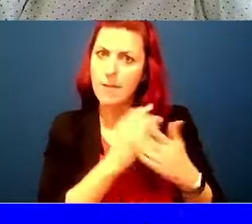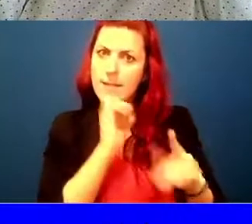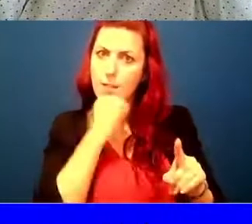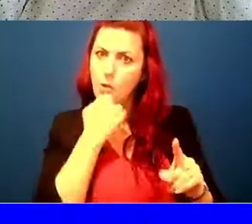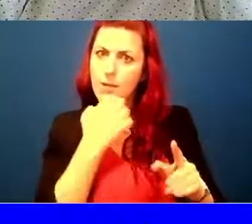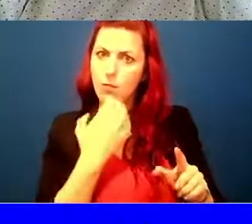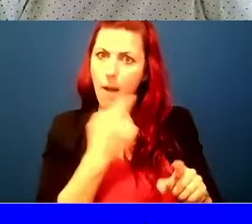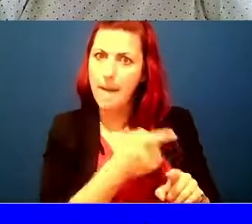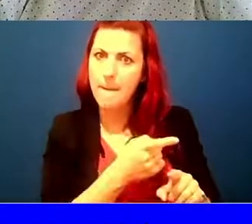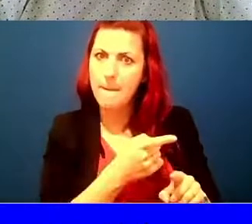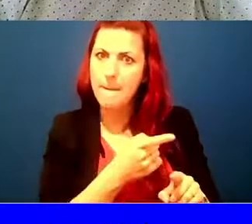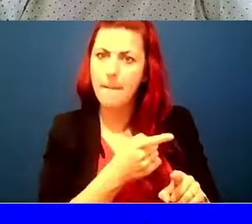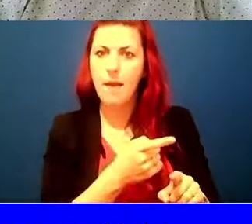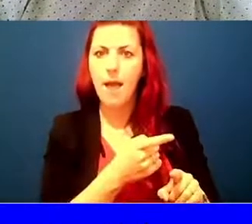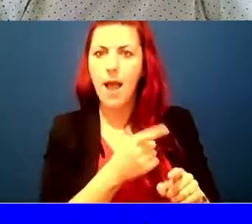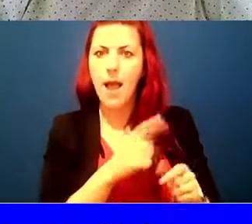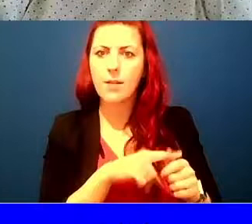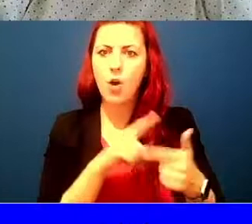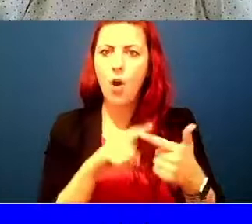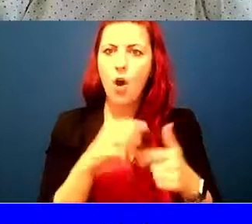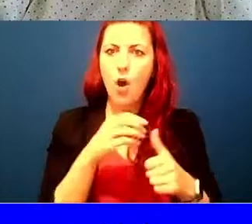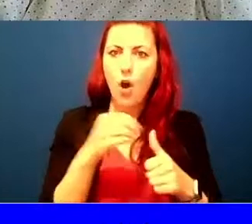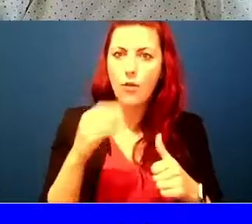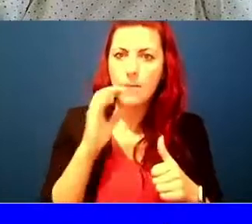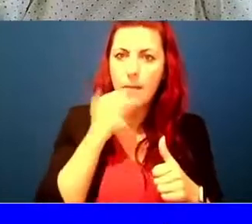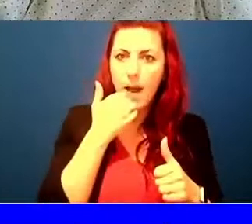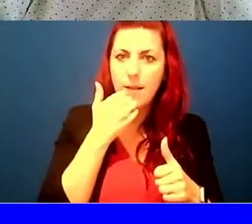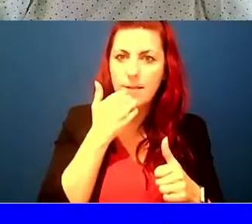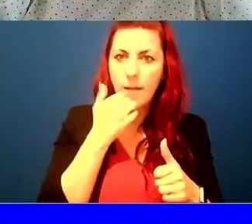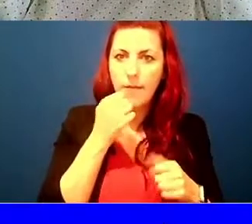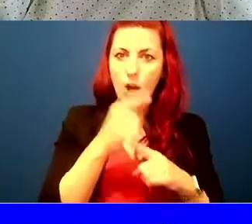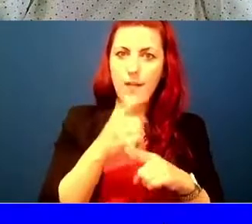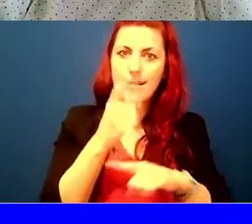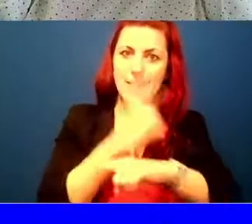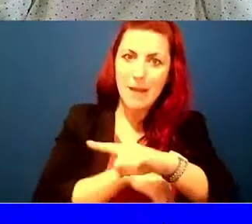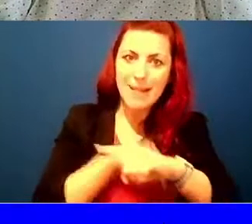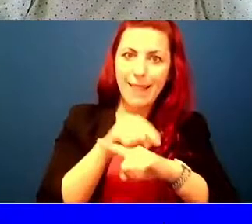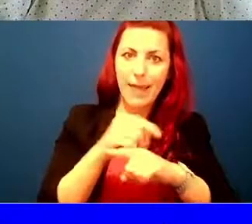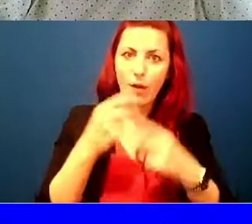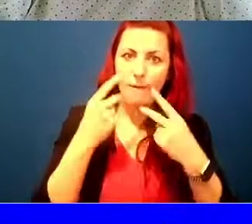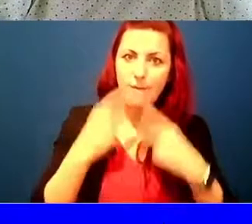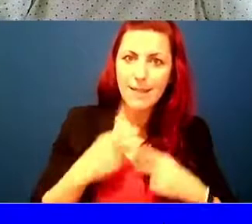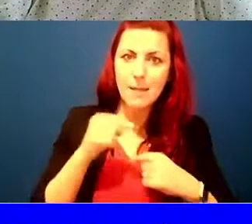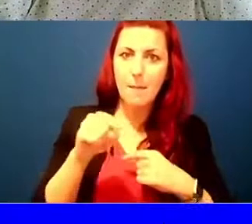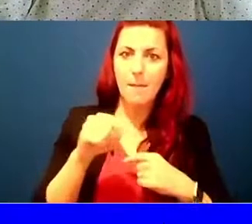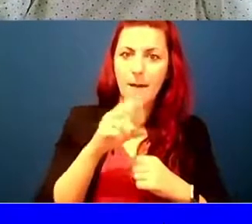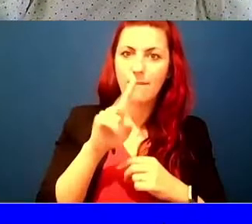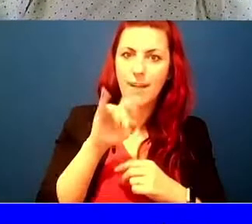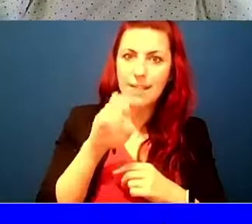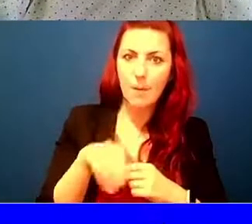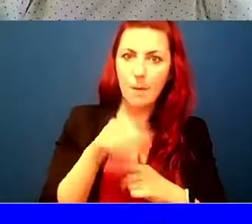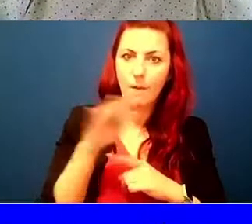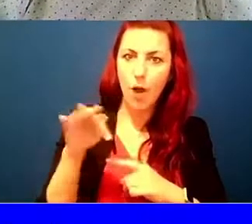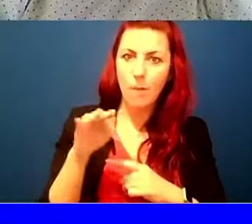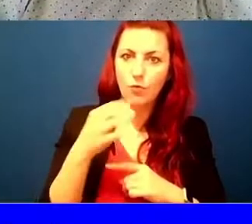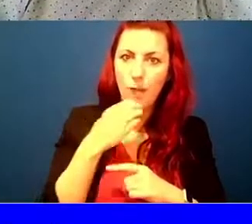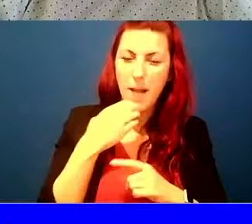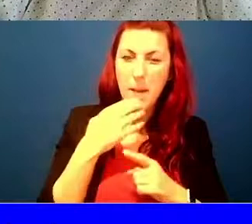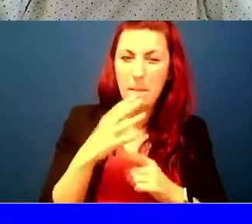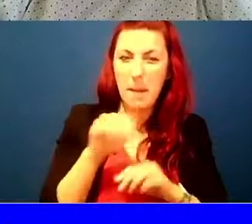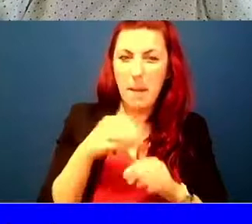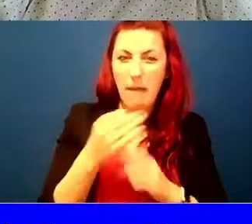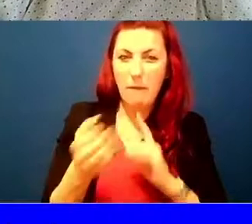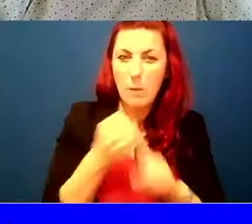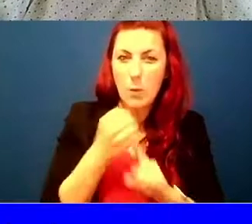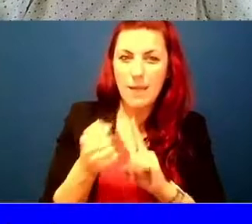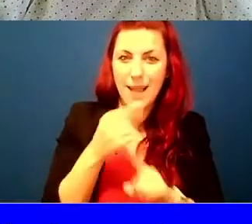Others, partly related to their disability, are victims of crimes and have been taken advantage of by others. And